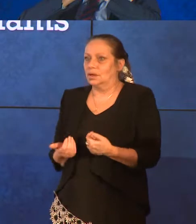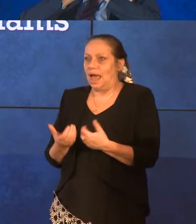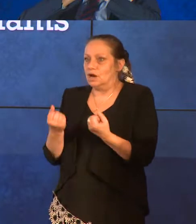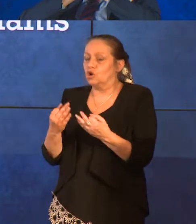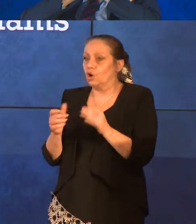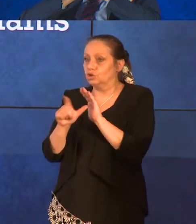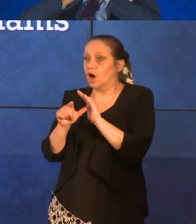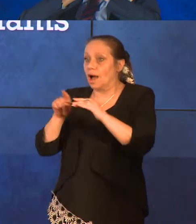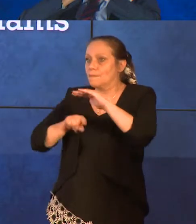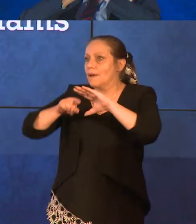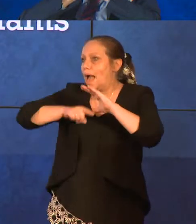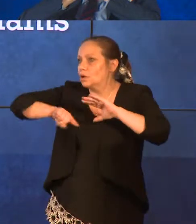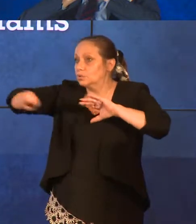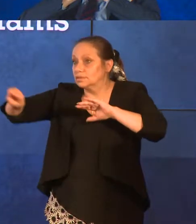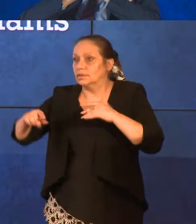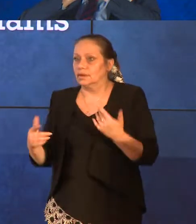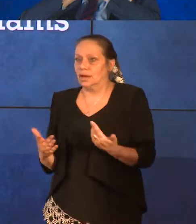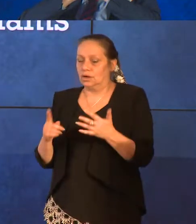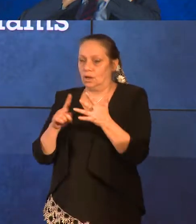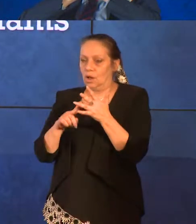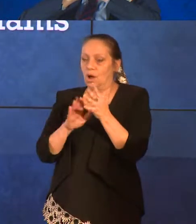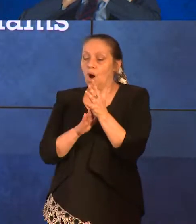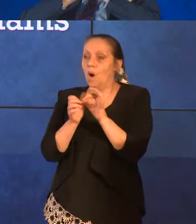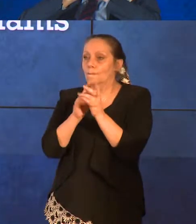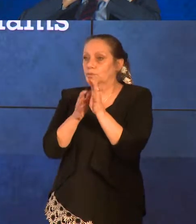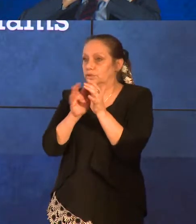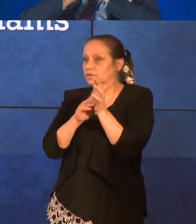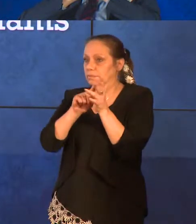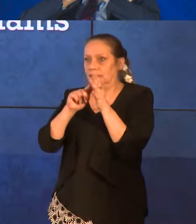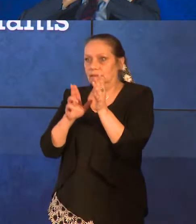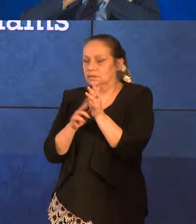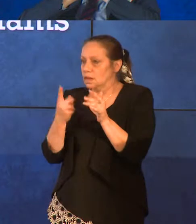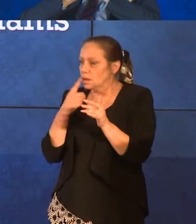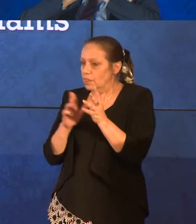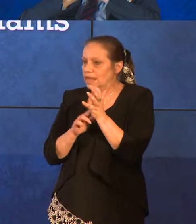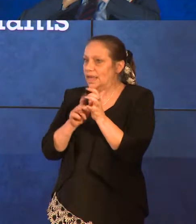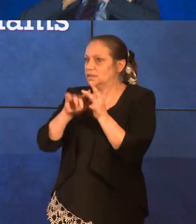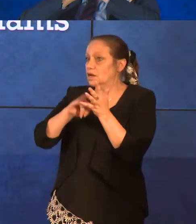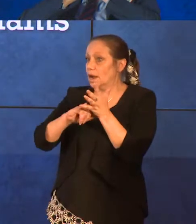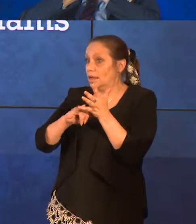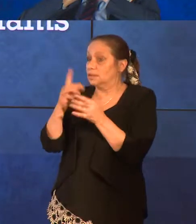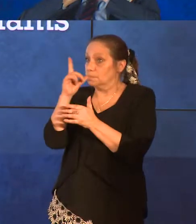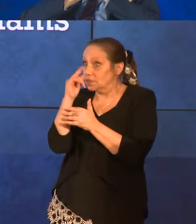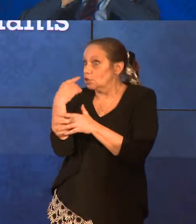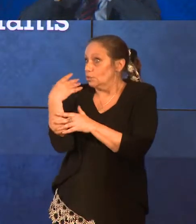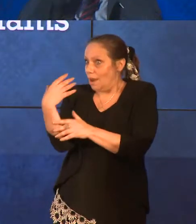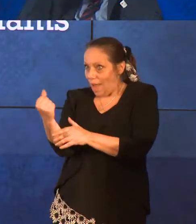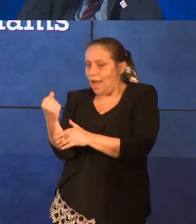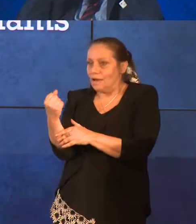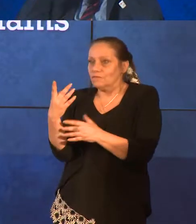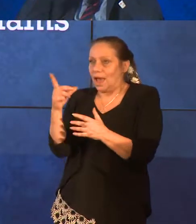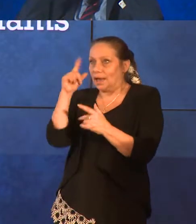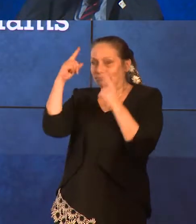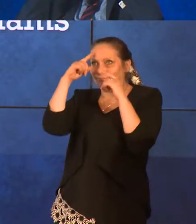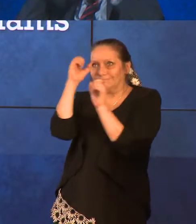outside. And the Ombudsman observed that while the NDIS has such huge potential and is a source of